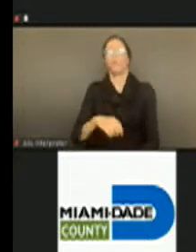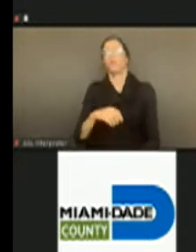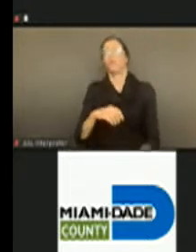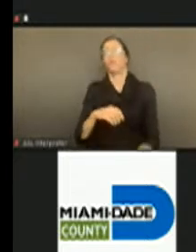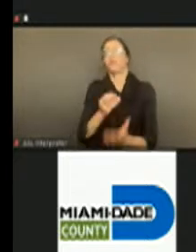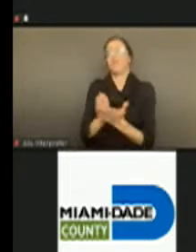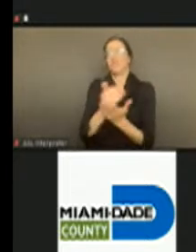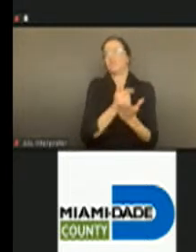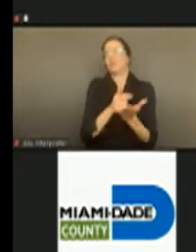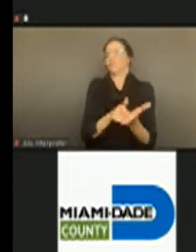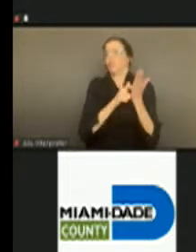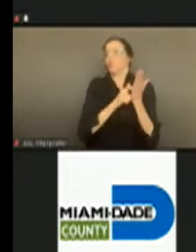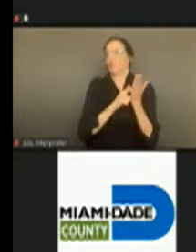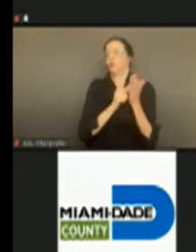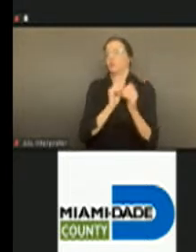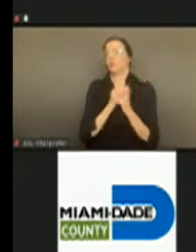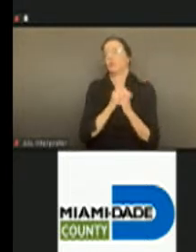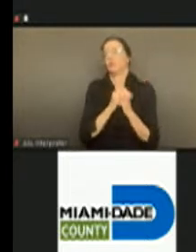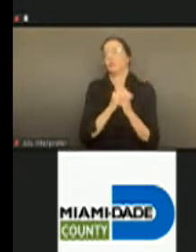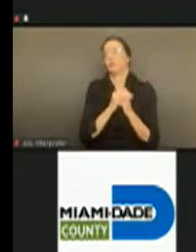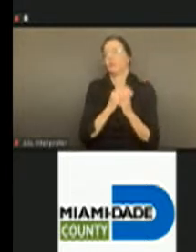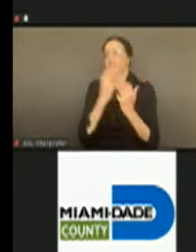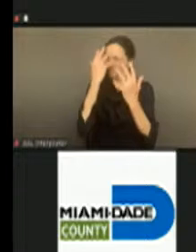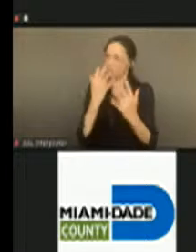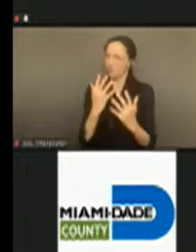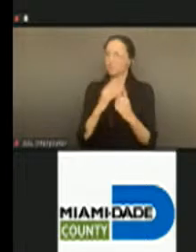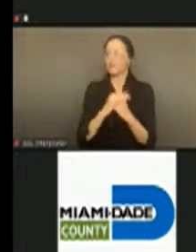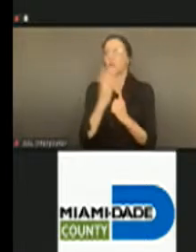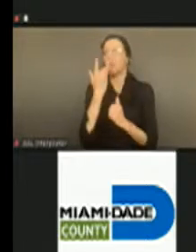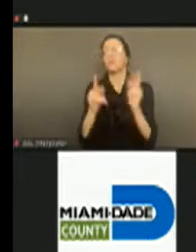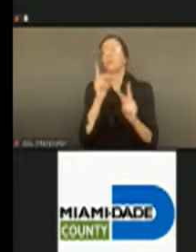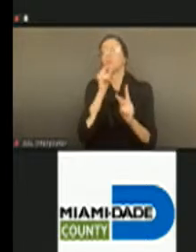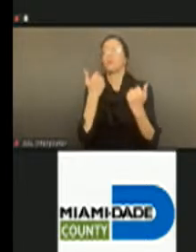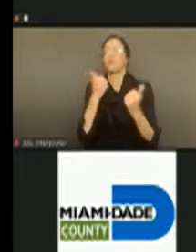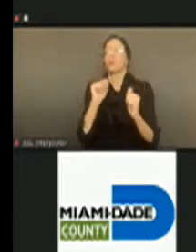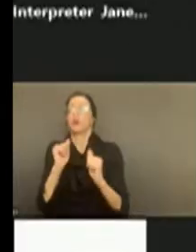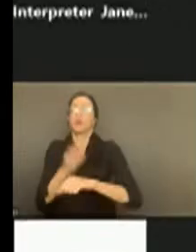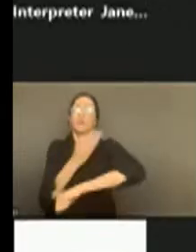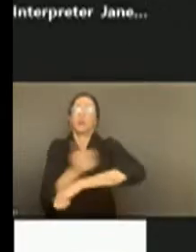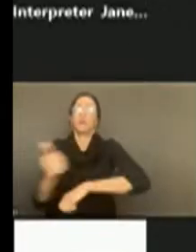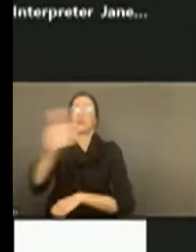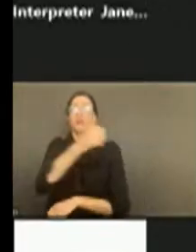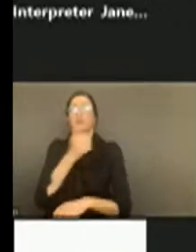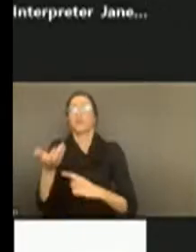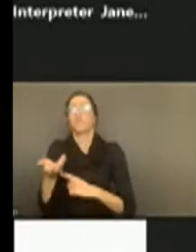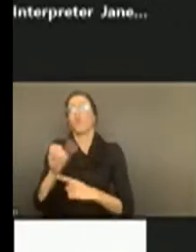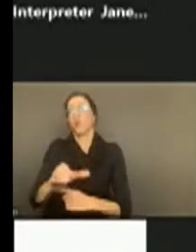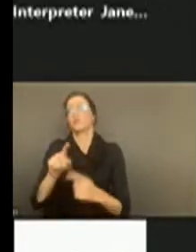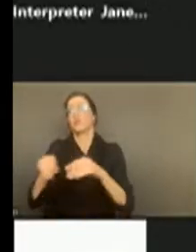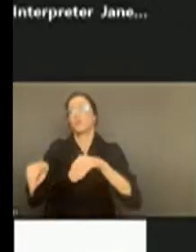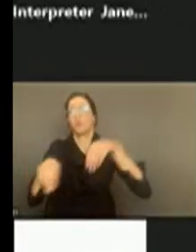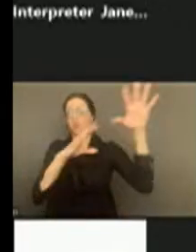because those who are trying to better themselves are forced to have to move out.